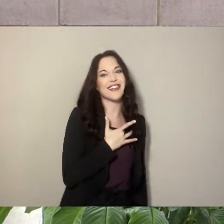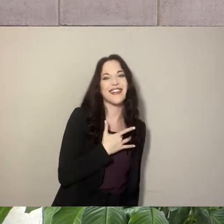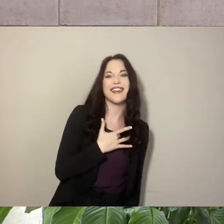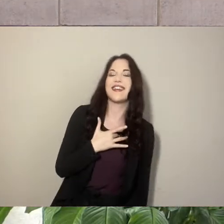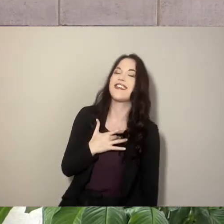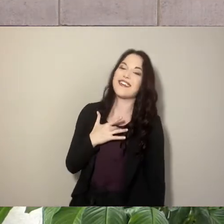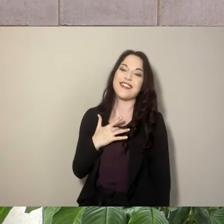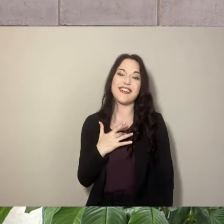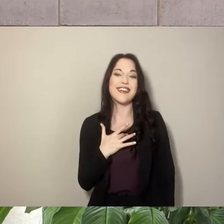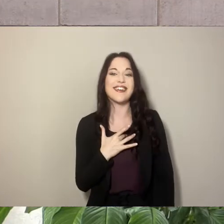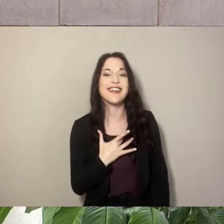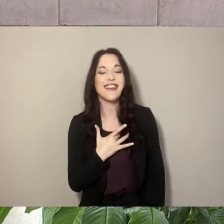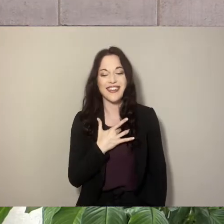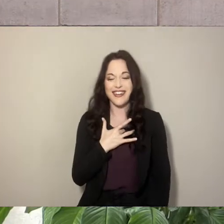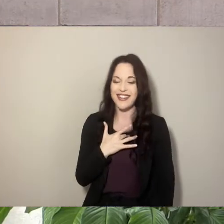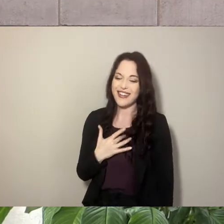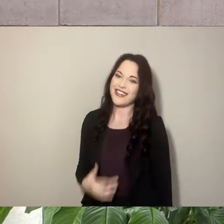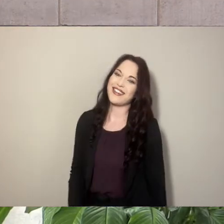Come on, let's go up again.